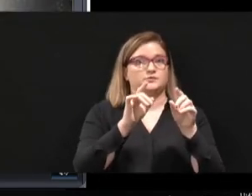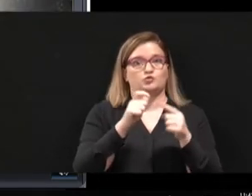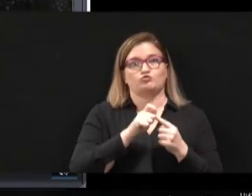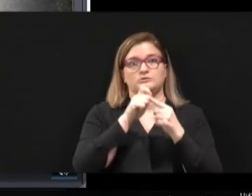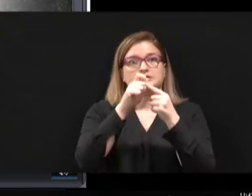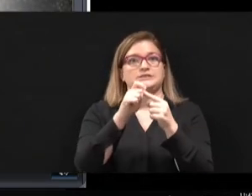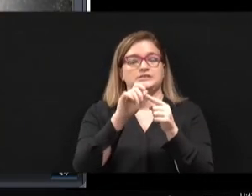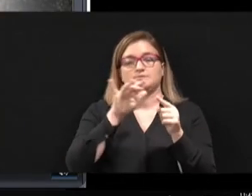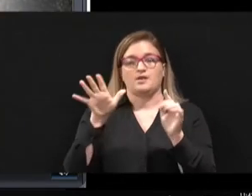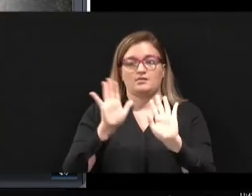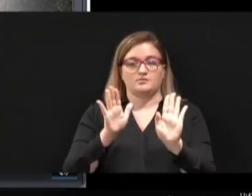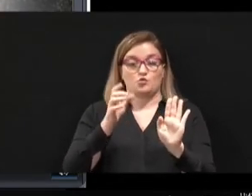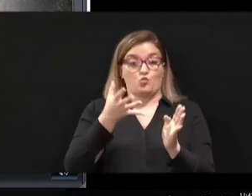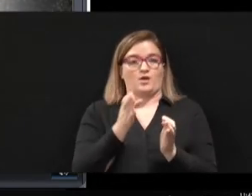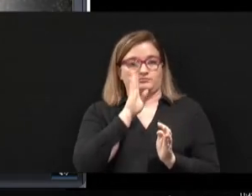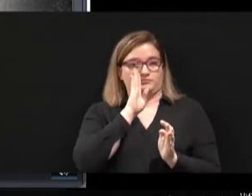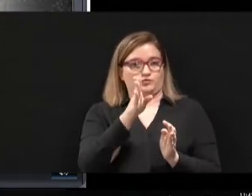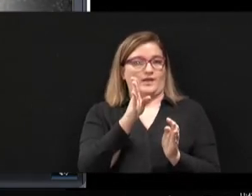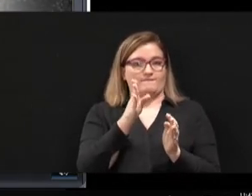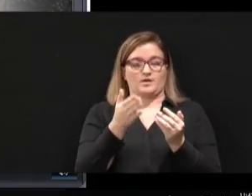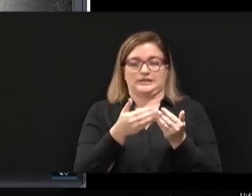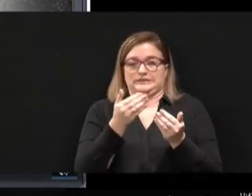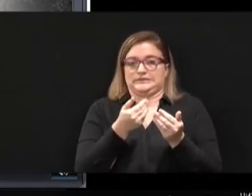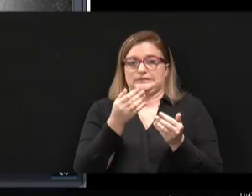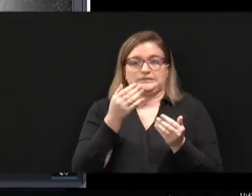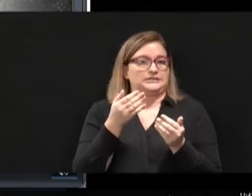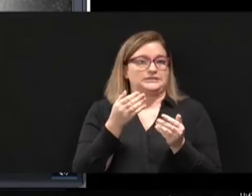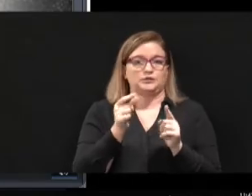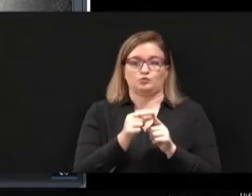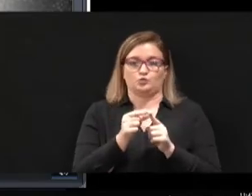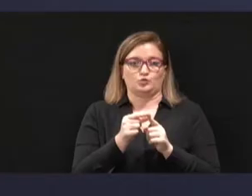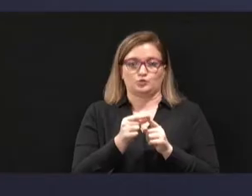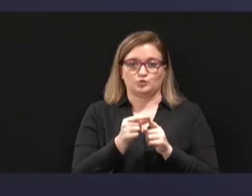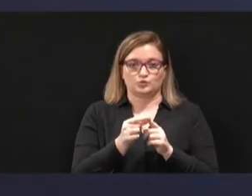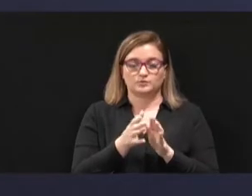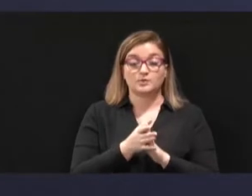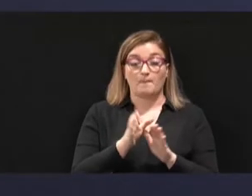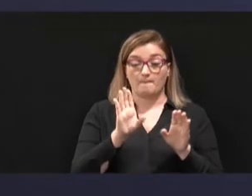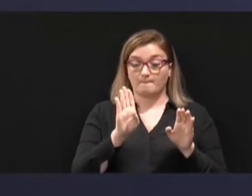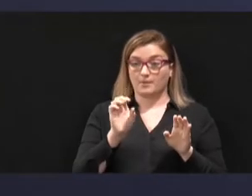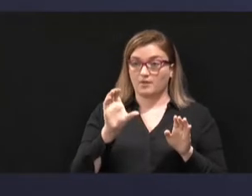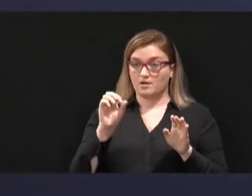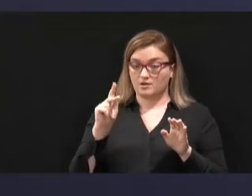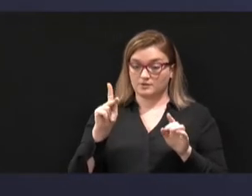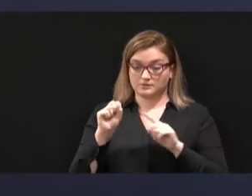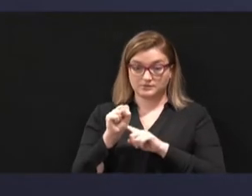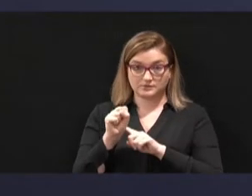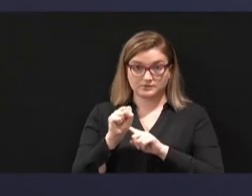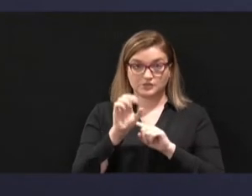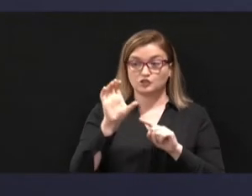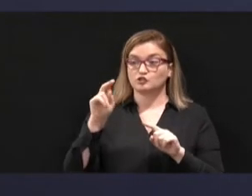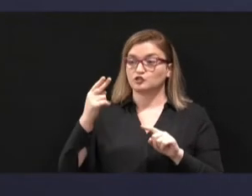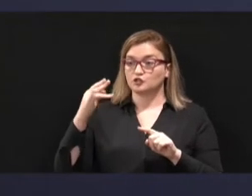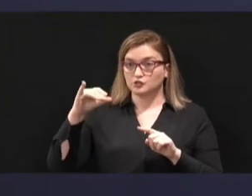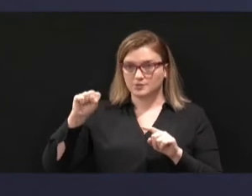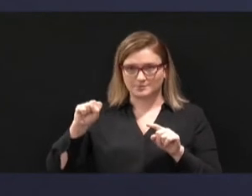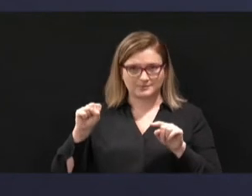straightforward. So those are some activities you can do with blocks, or you can do it with chips or whatever with kids that are a little bit